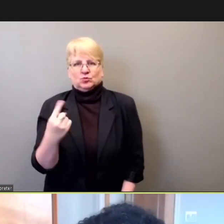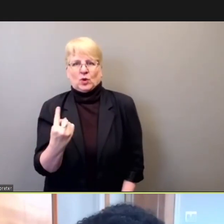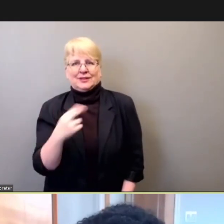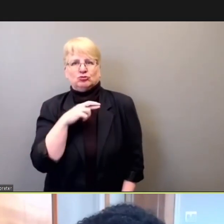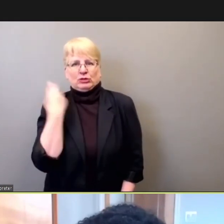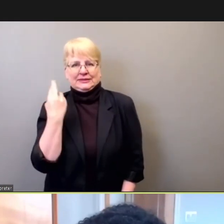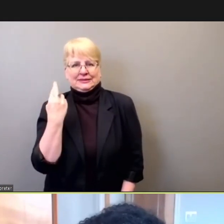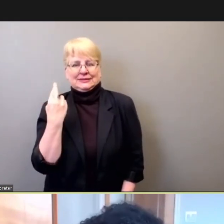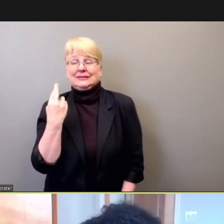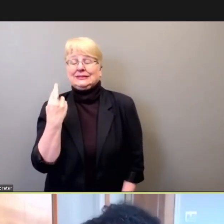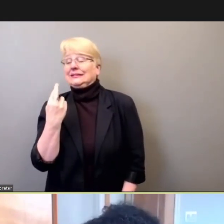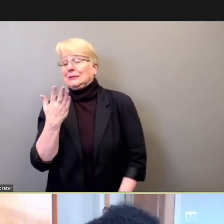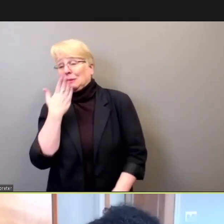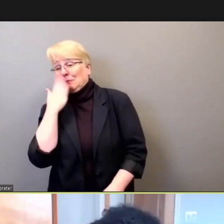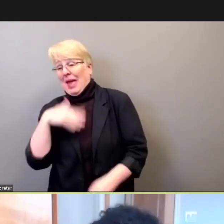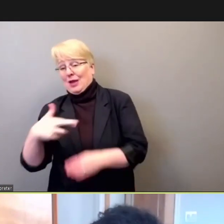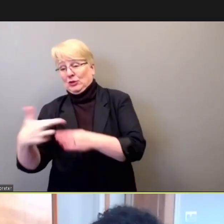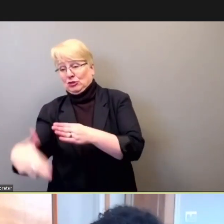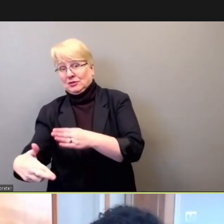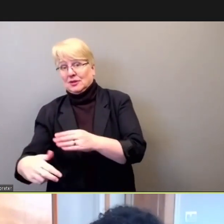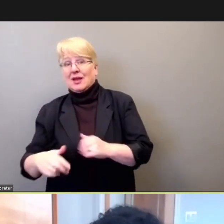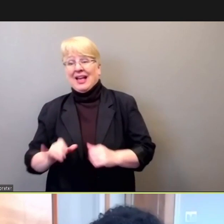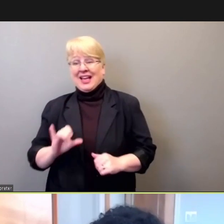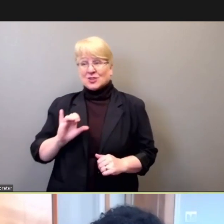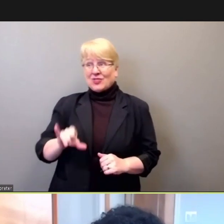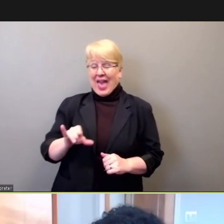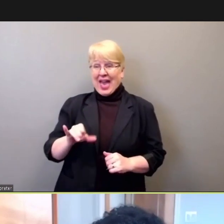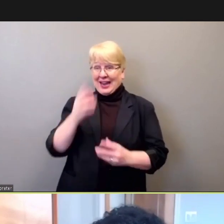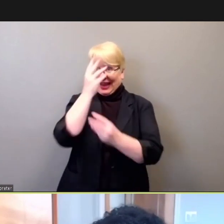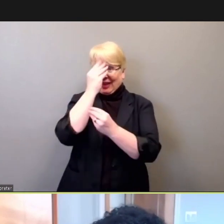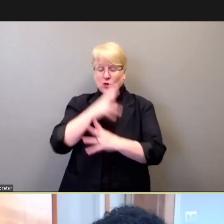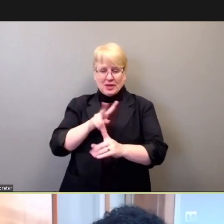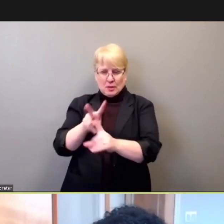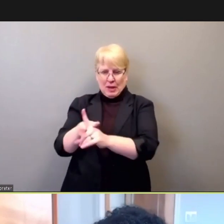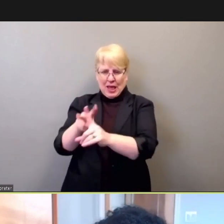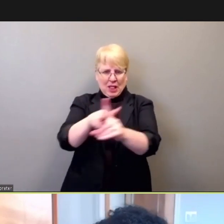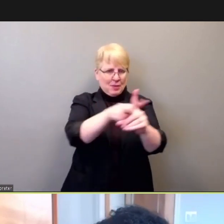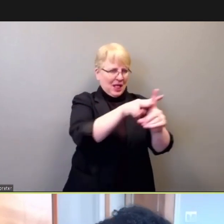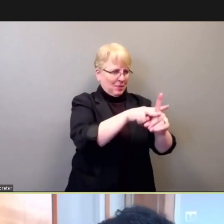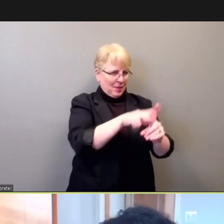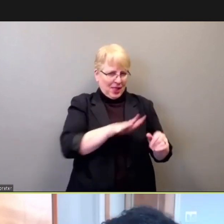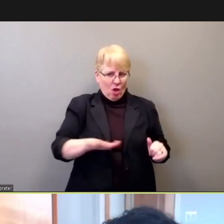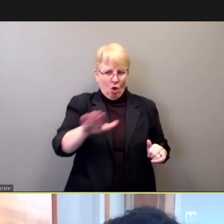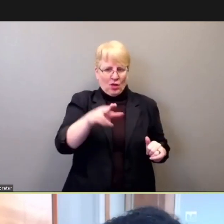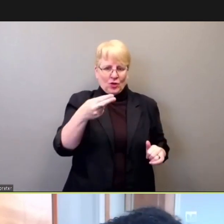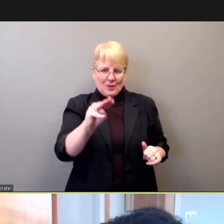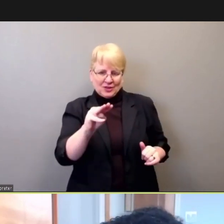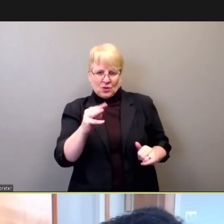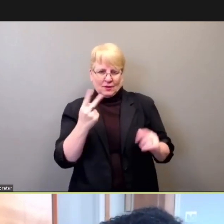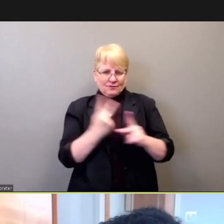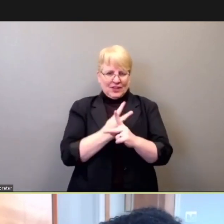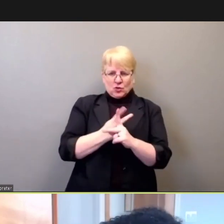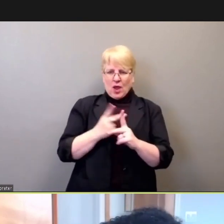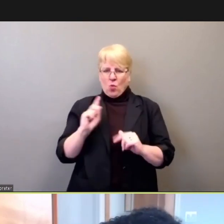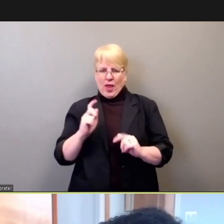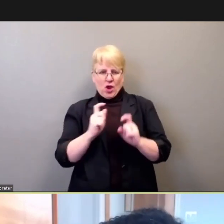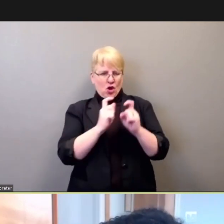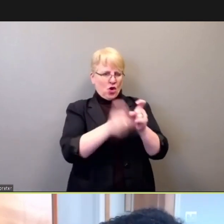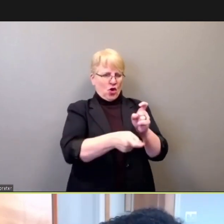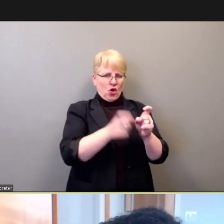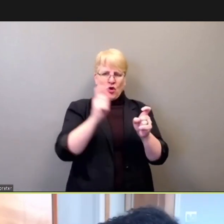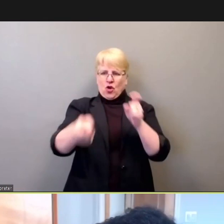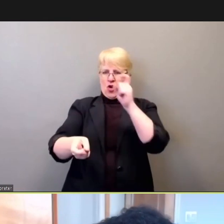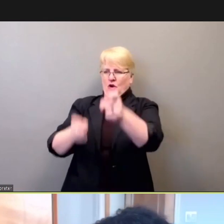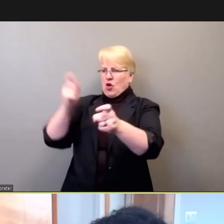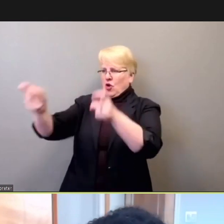having bad outcomes. We're using that information in New Mexico to target how we distribute vaccines throughout the state